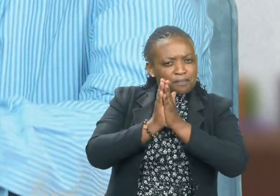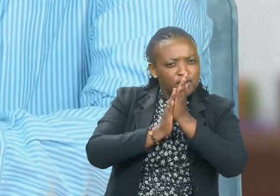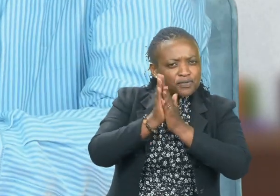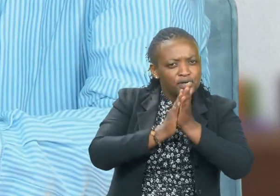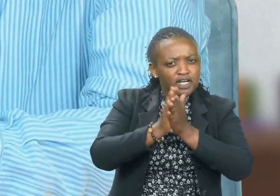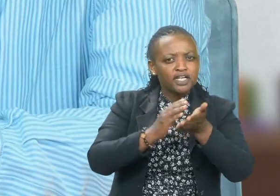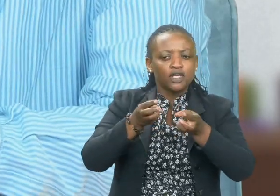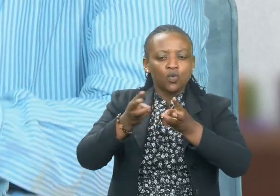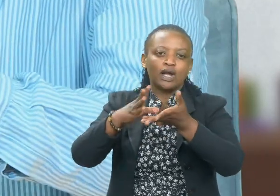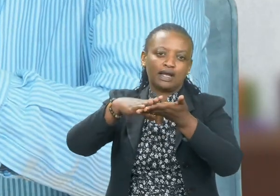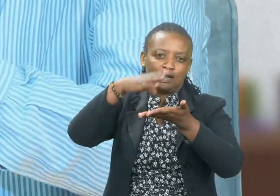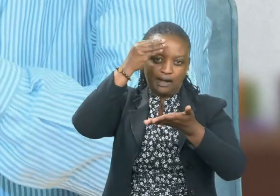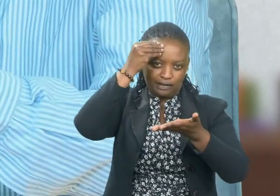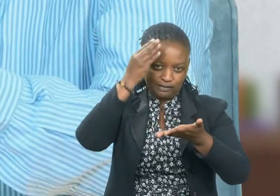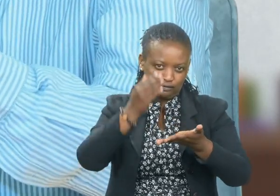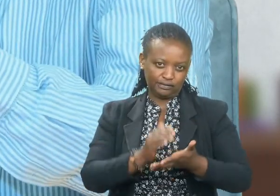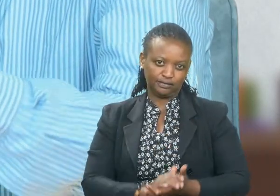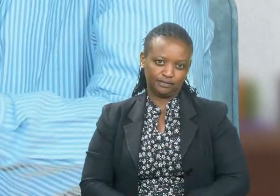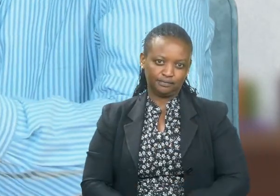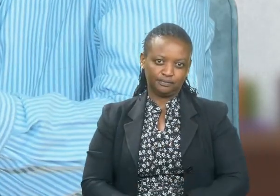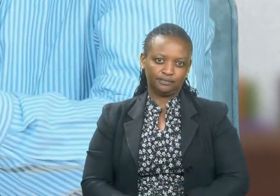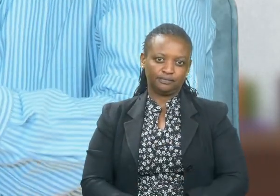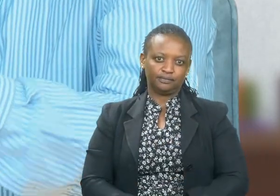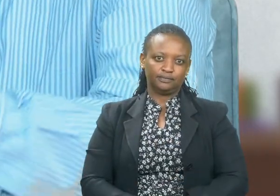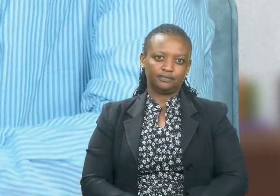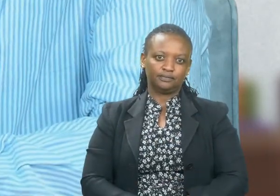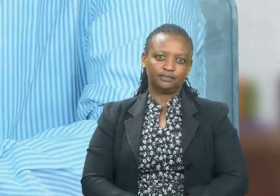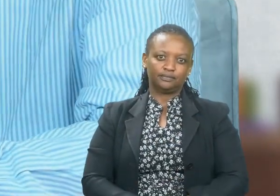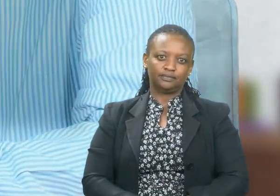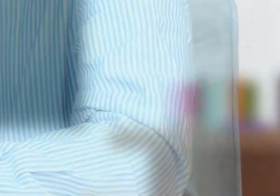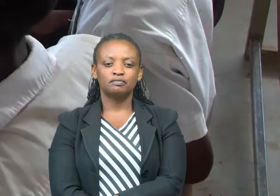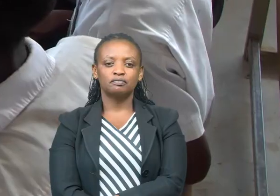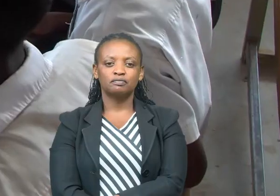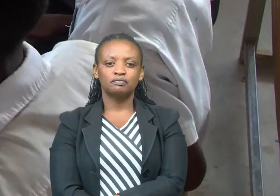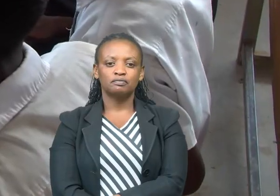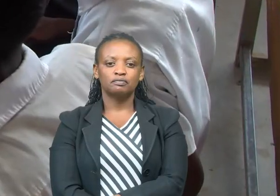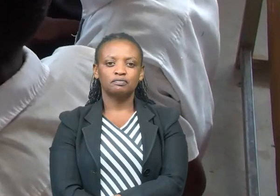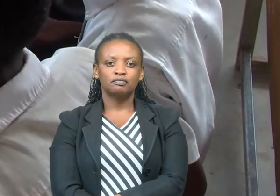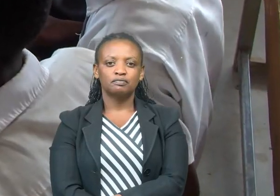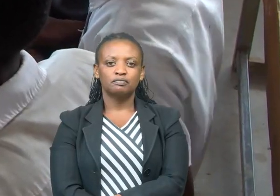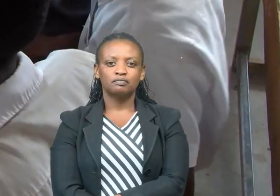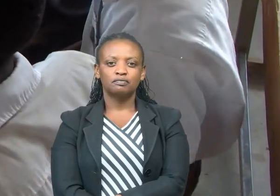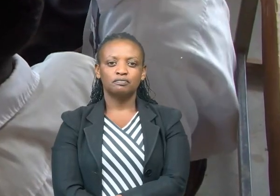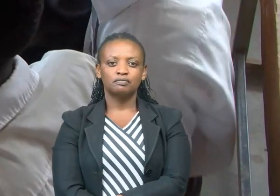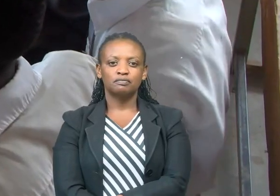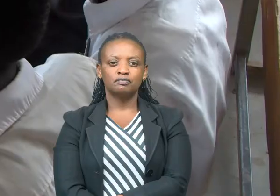same pace and the students are motivated in the learning.